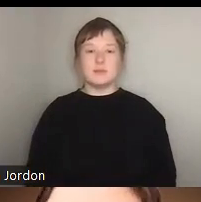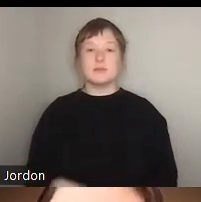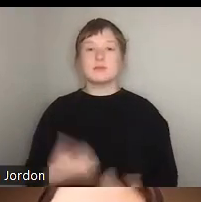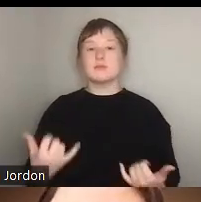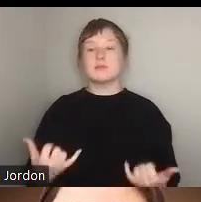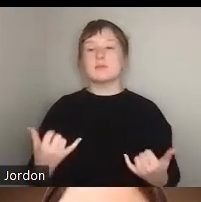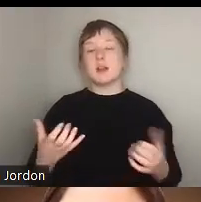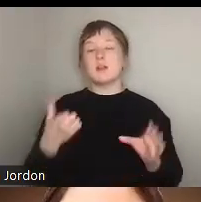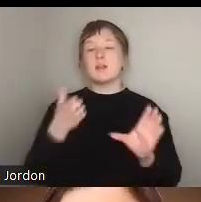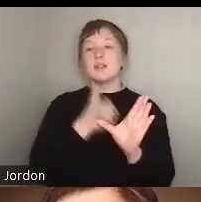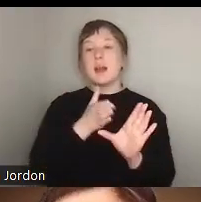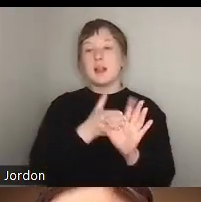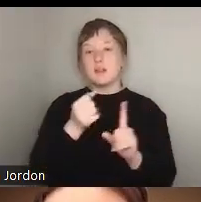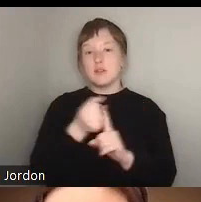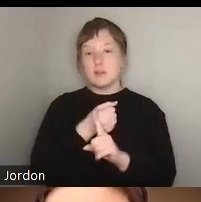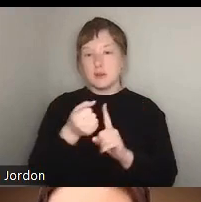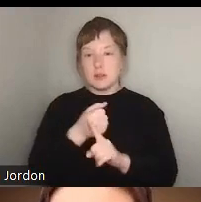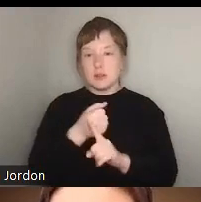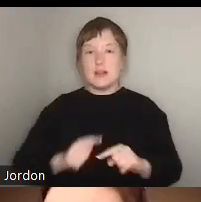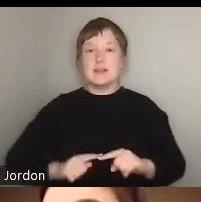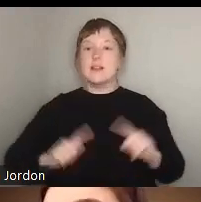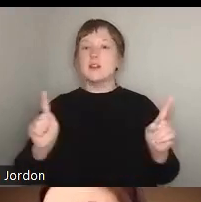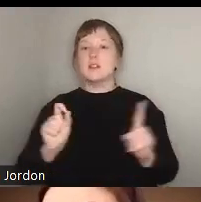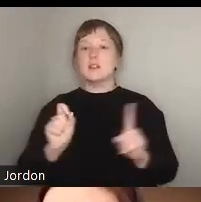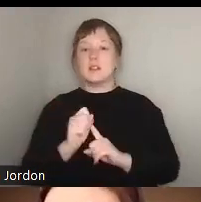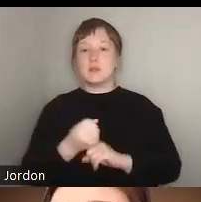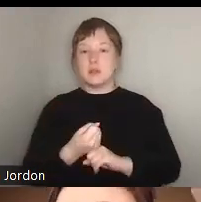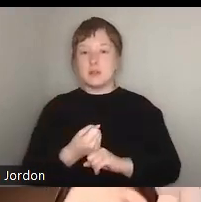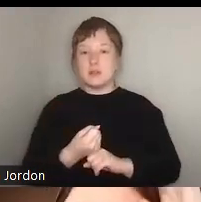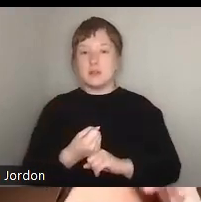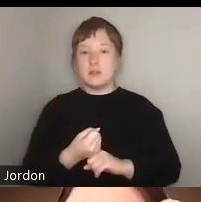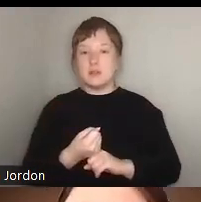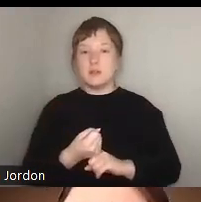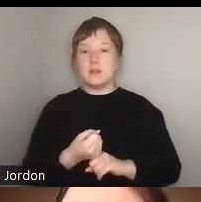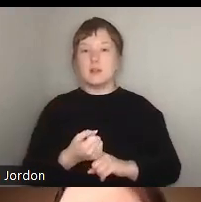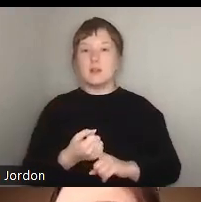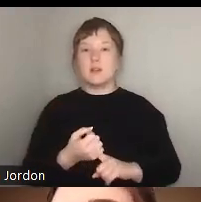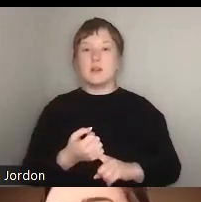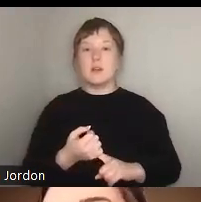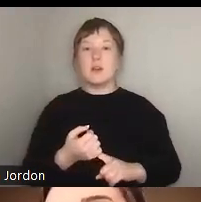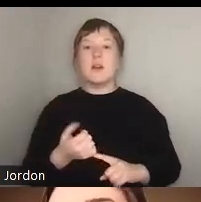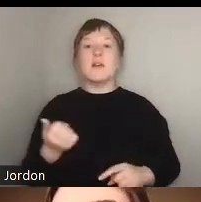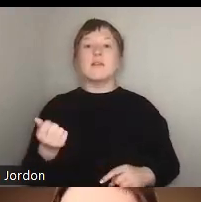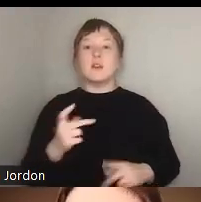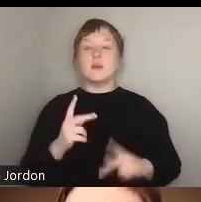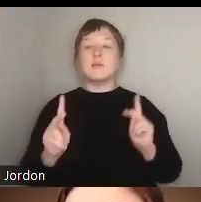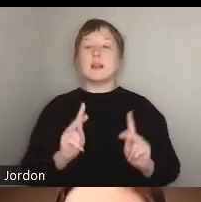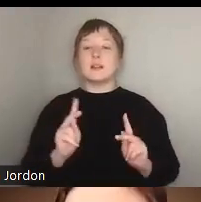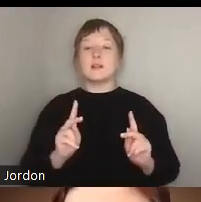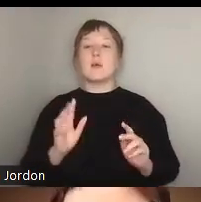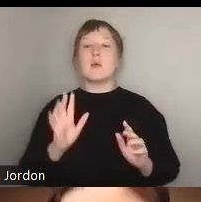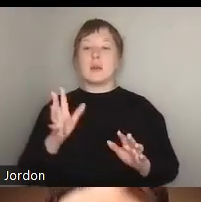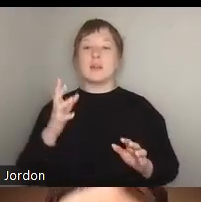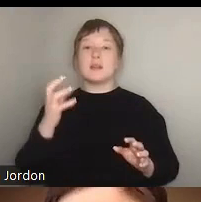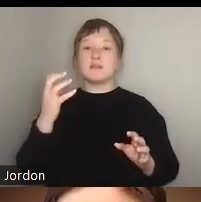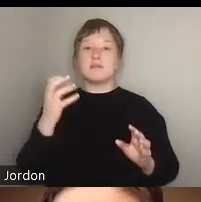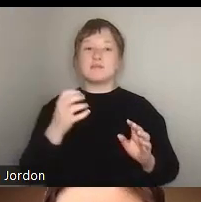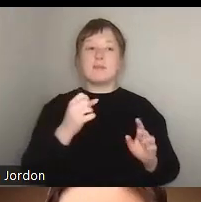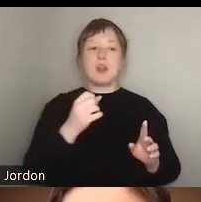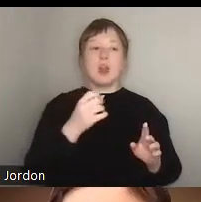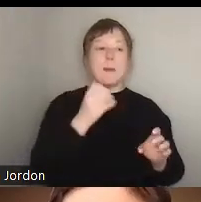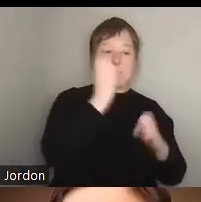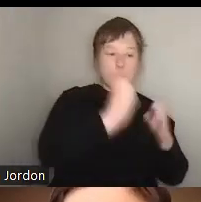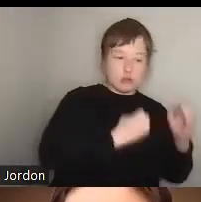Psychological abuse. This is in a different section, depending where you look, because some places will consider emotional abuse and psychological abuse to be the same